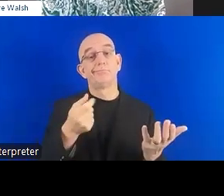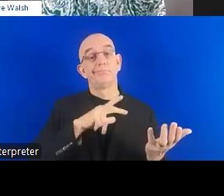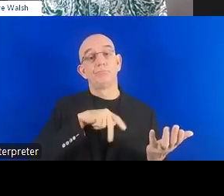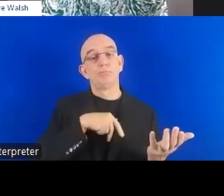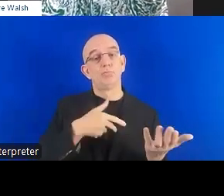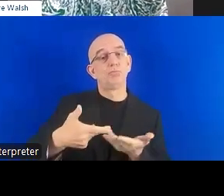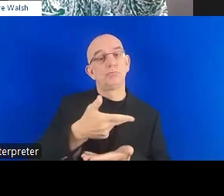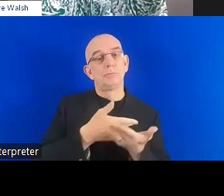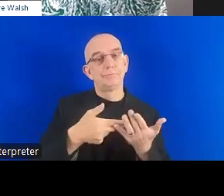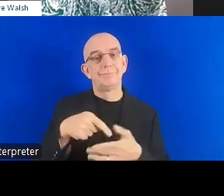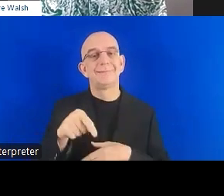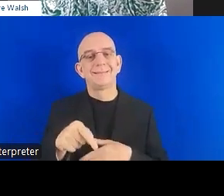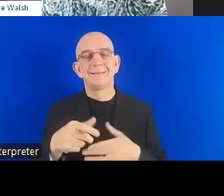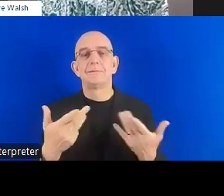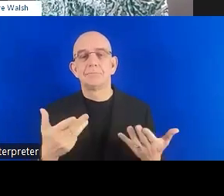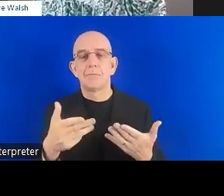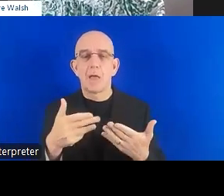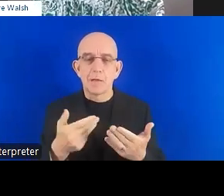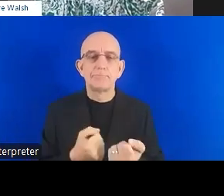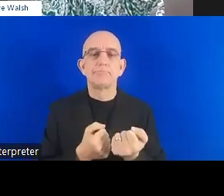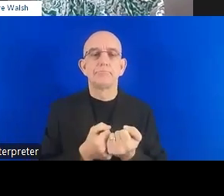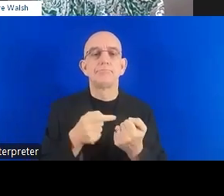of persons with disabilities,